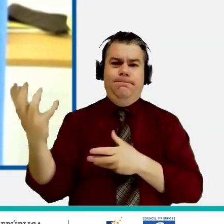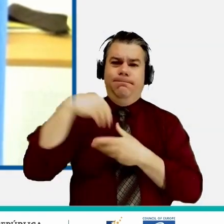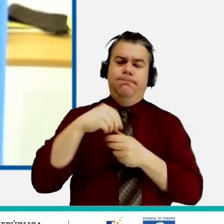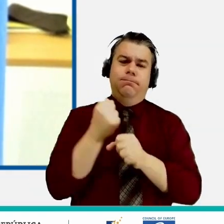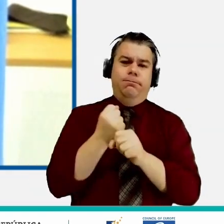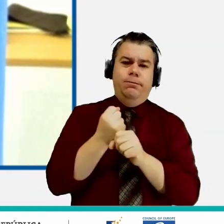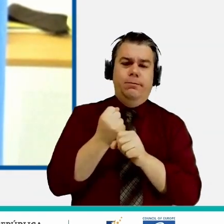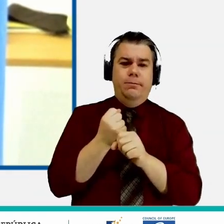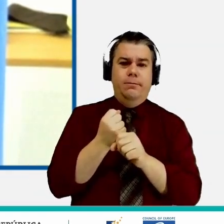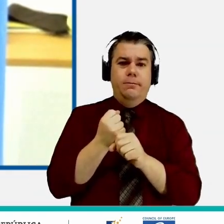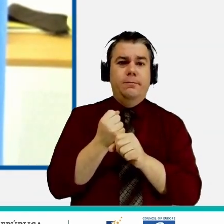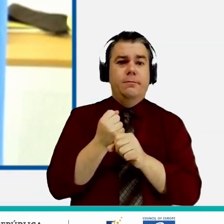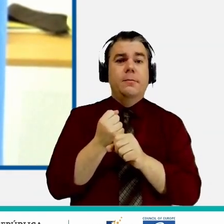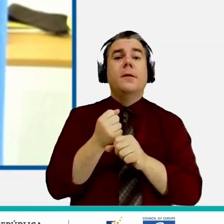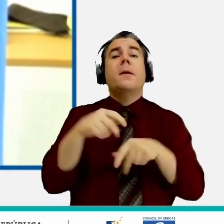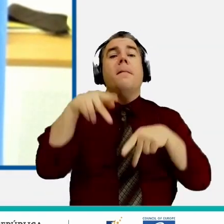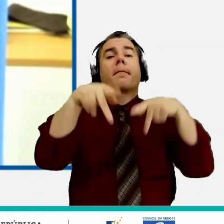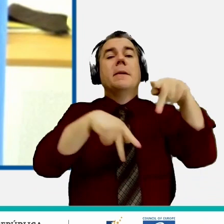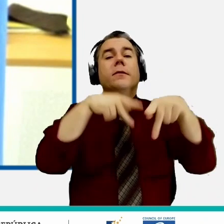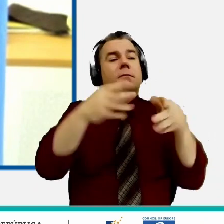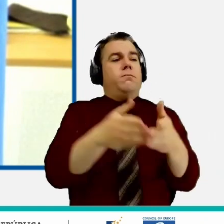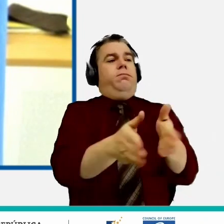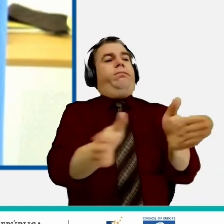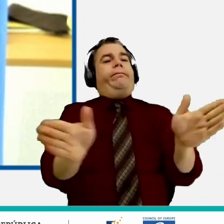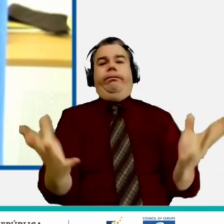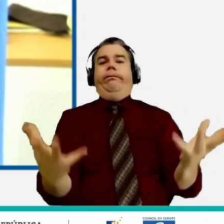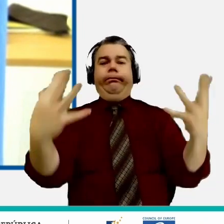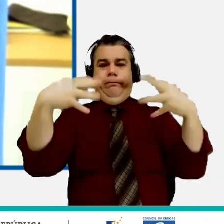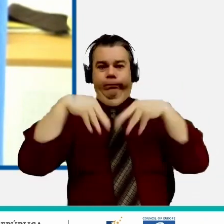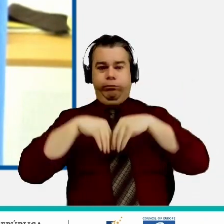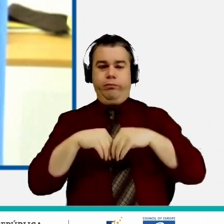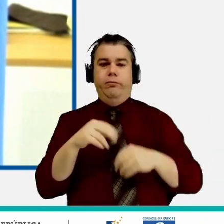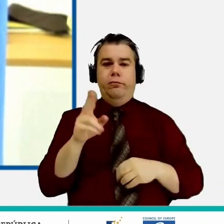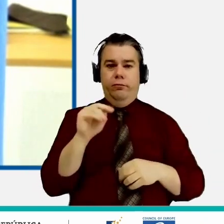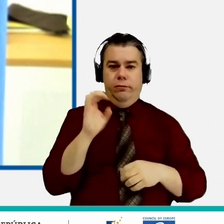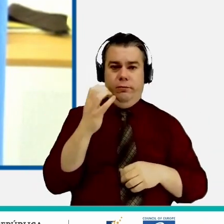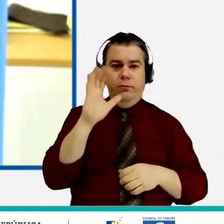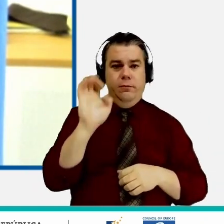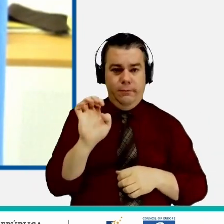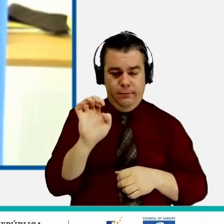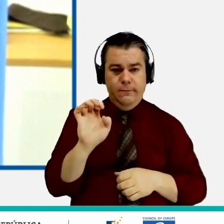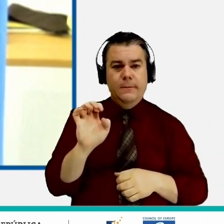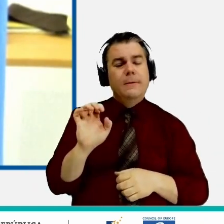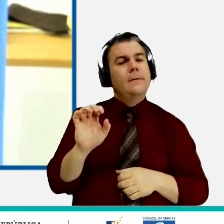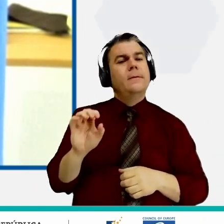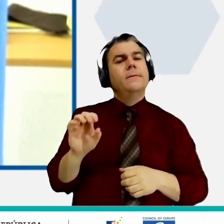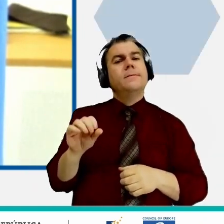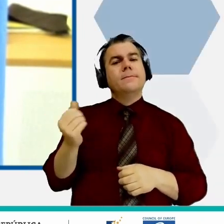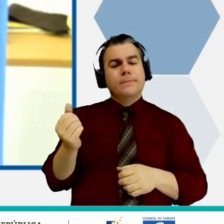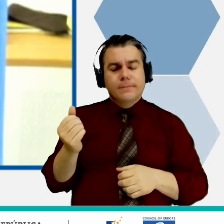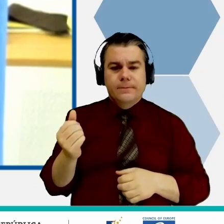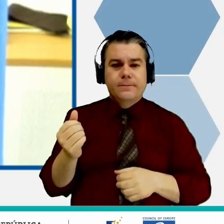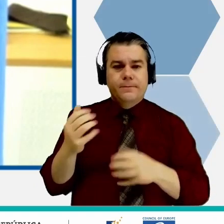public participation. As you know, at UNEC, we also host the Aarhus Convention Secretariat. This